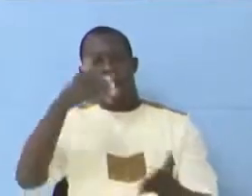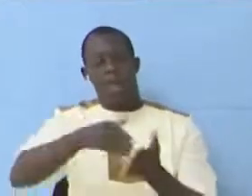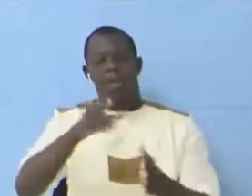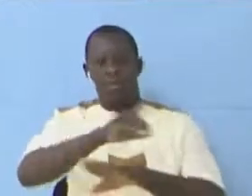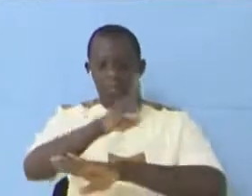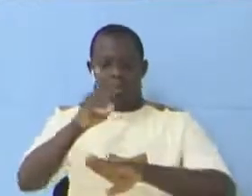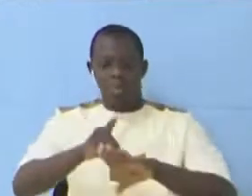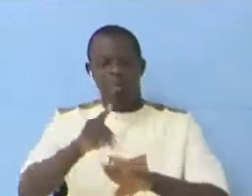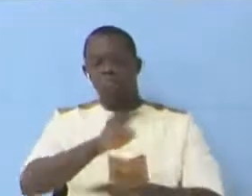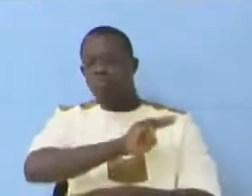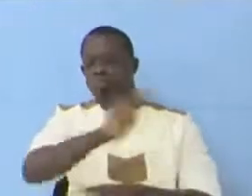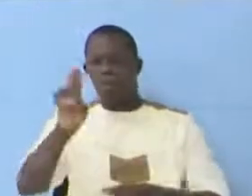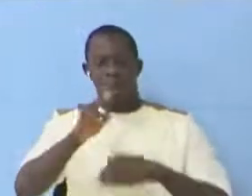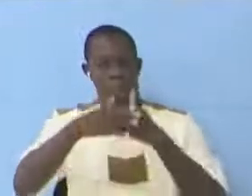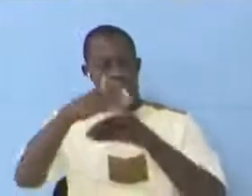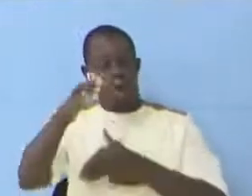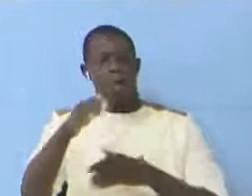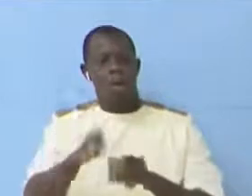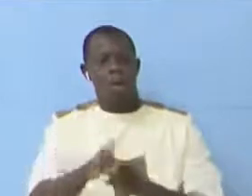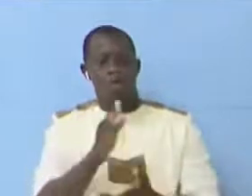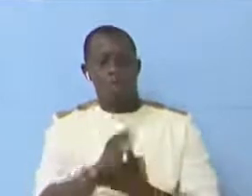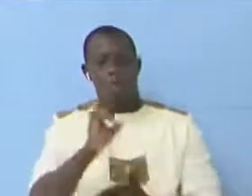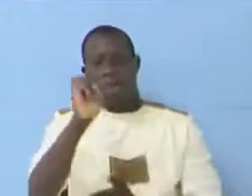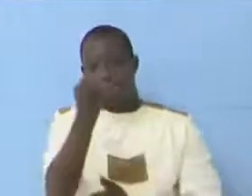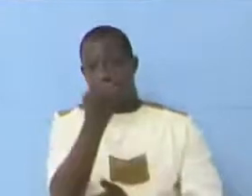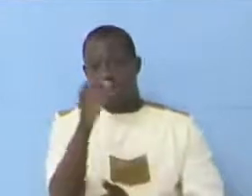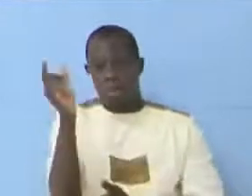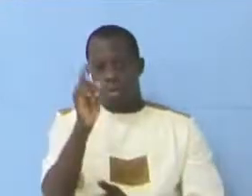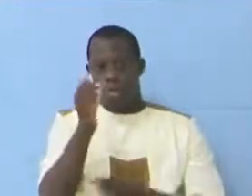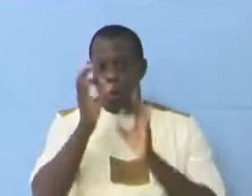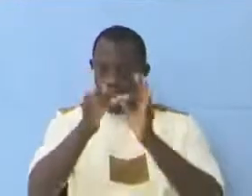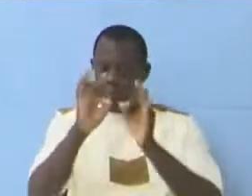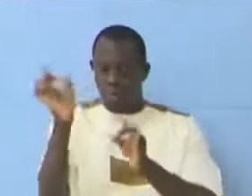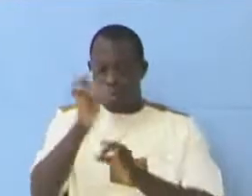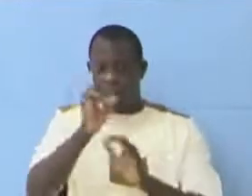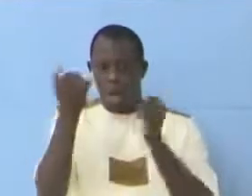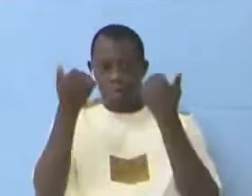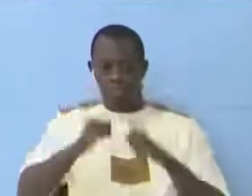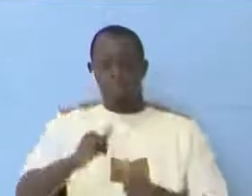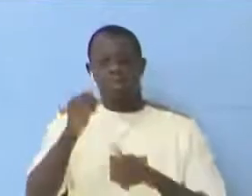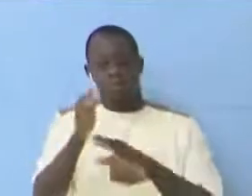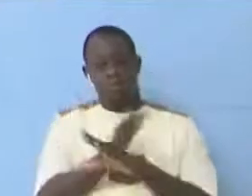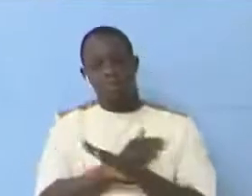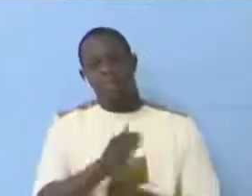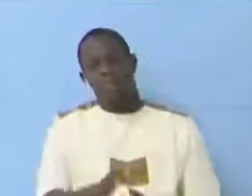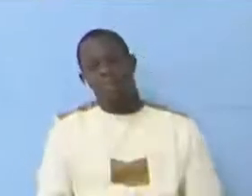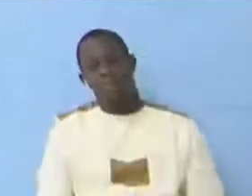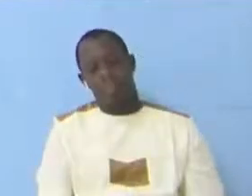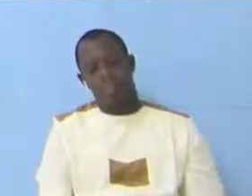There were, it's difficult to explain what was happening. There was no